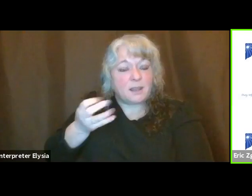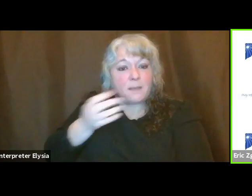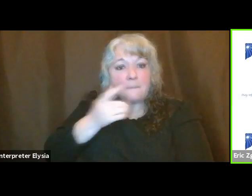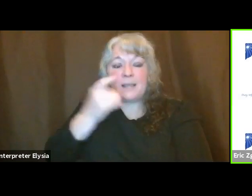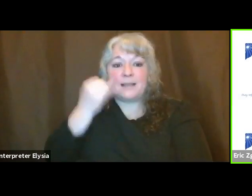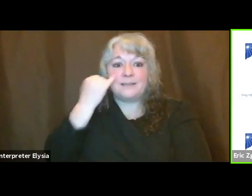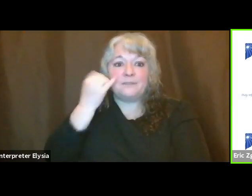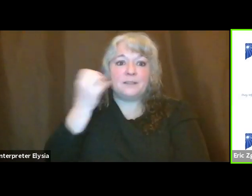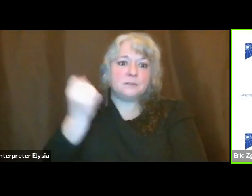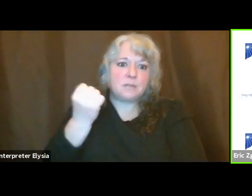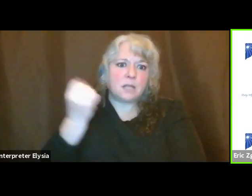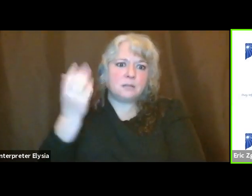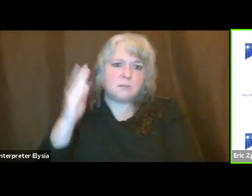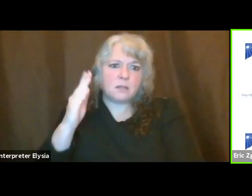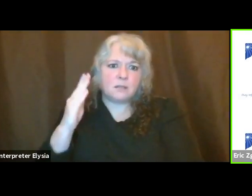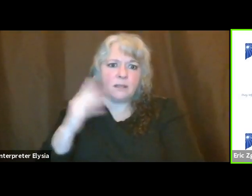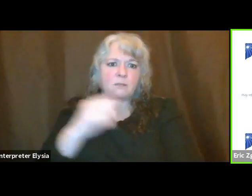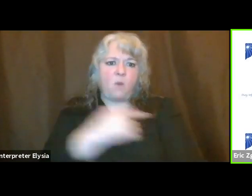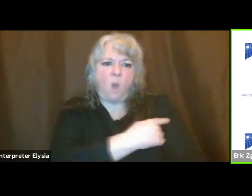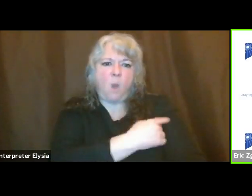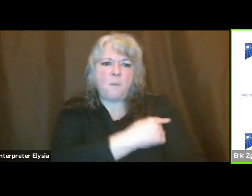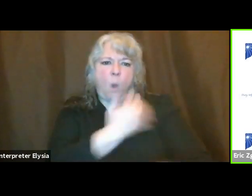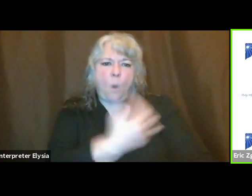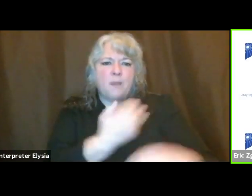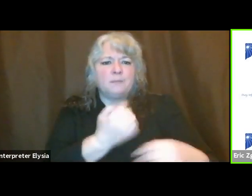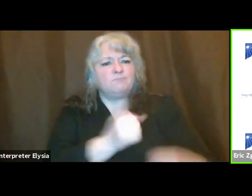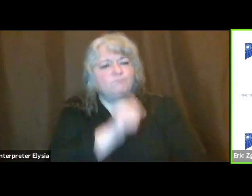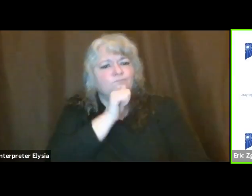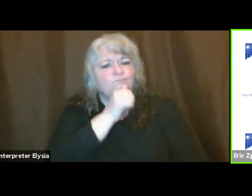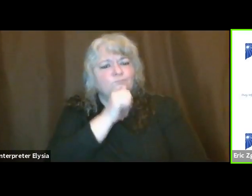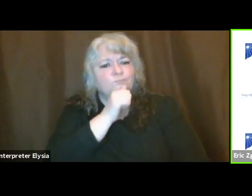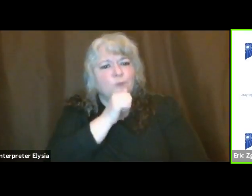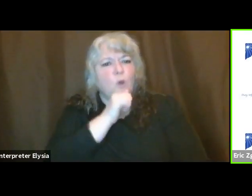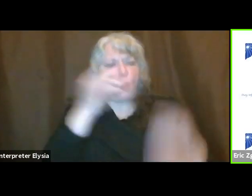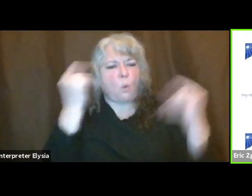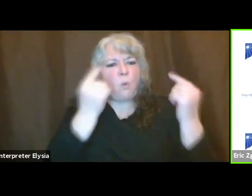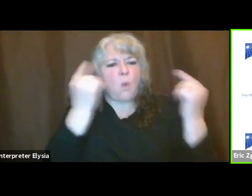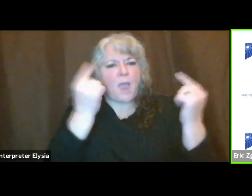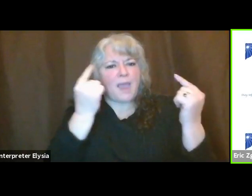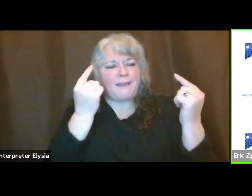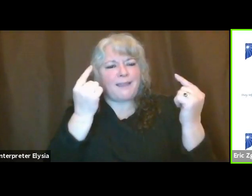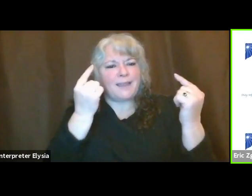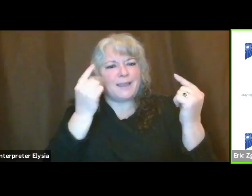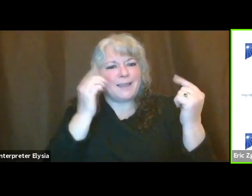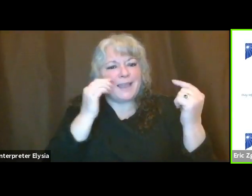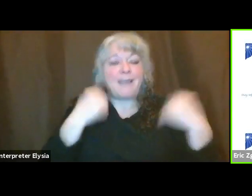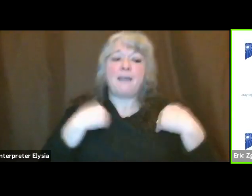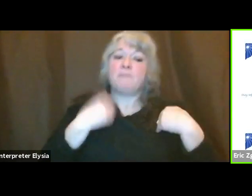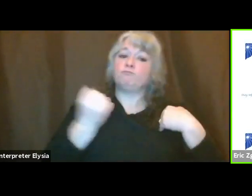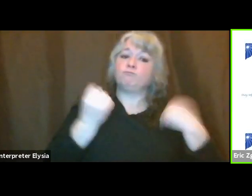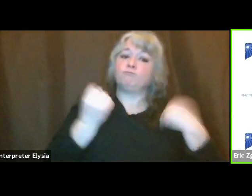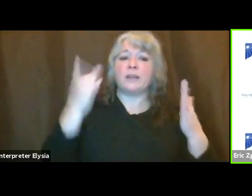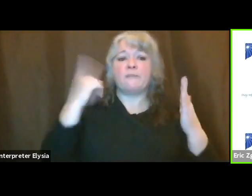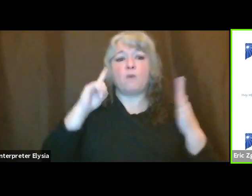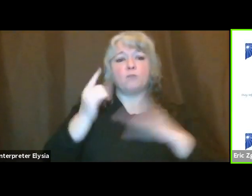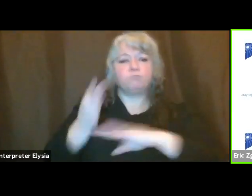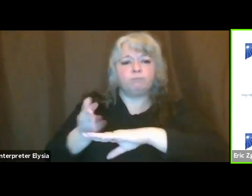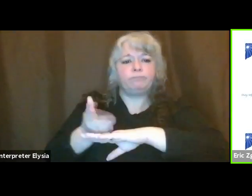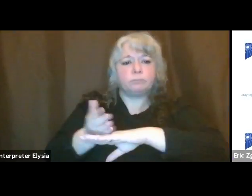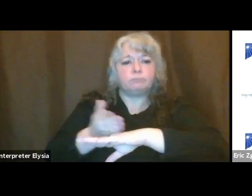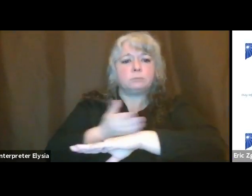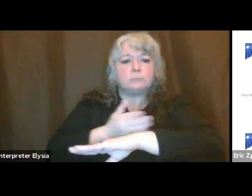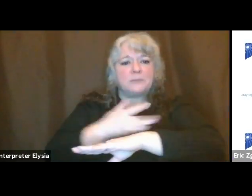little bit of a headache that, we don't have that going into the schools Monday, Tuesday, or Wednesday. So again, we'll be working on the process with